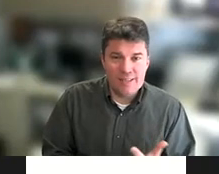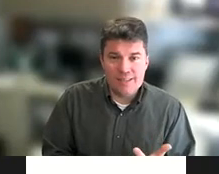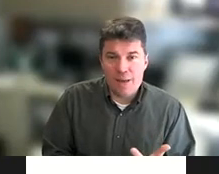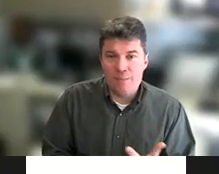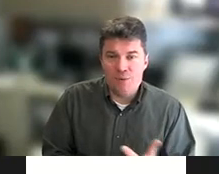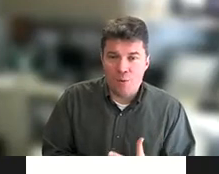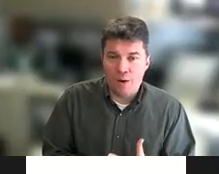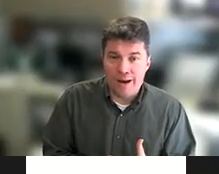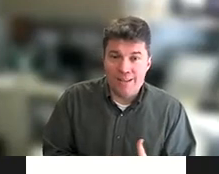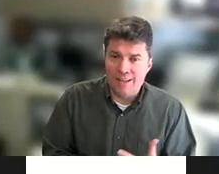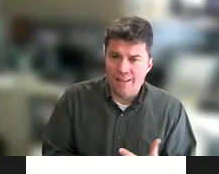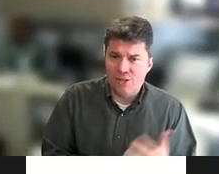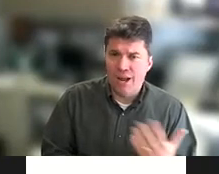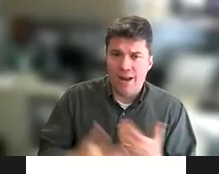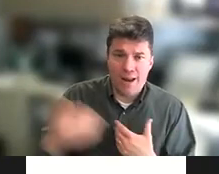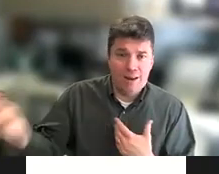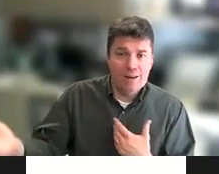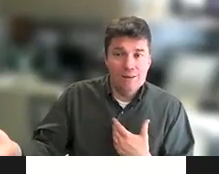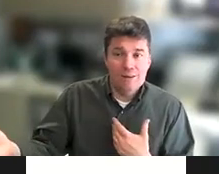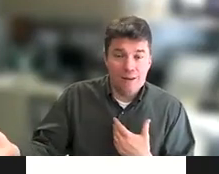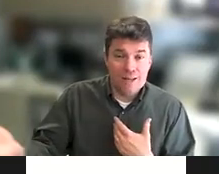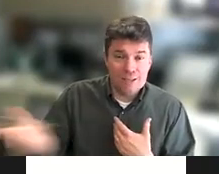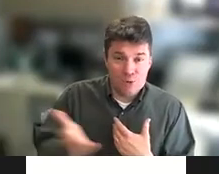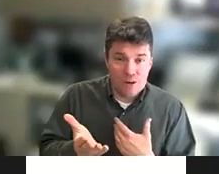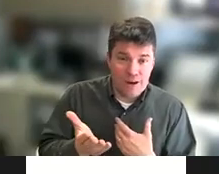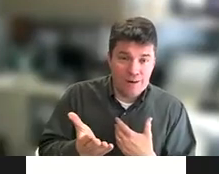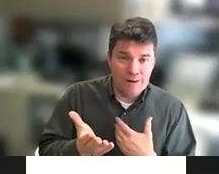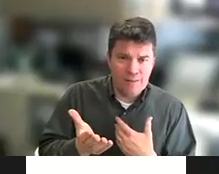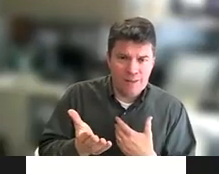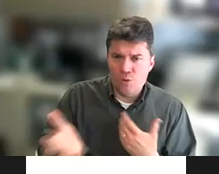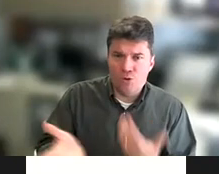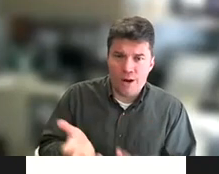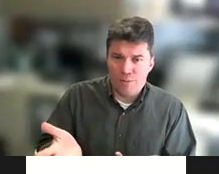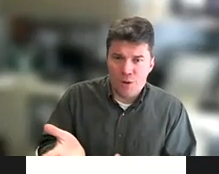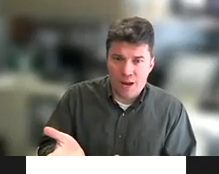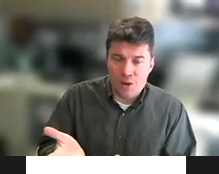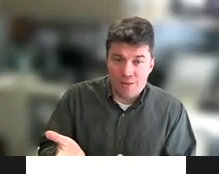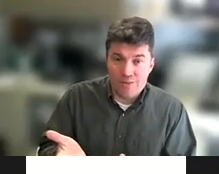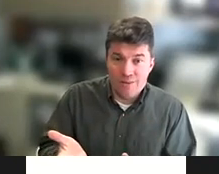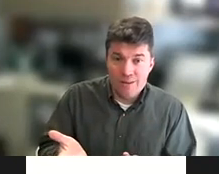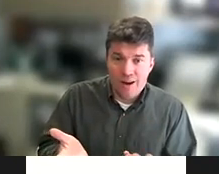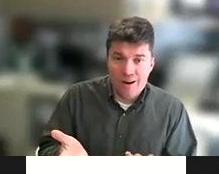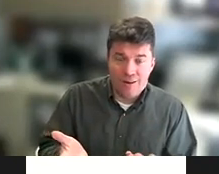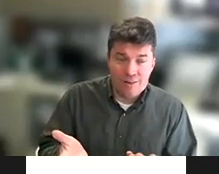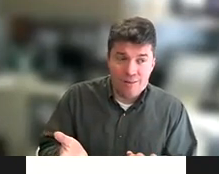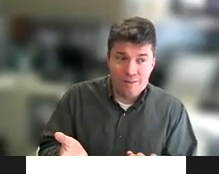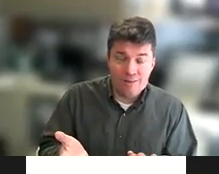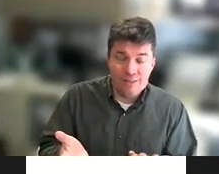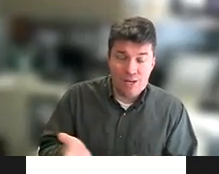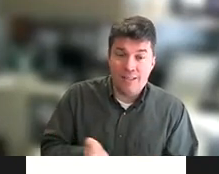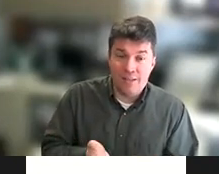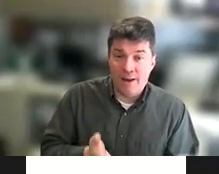desk attendant came up to me one day and said that she had a customer come in and that she was trying to communicate with,